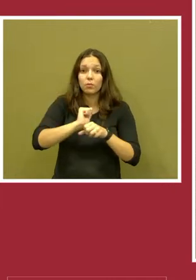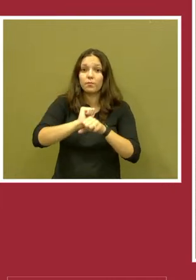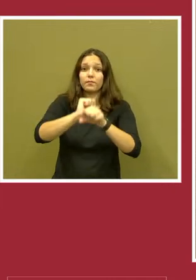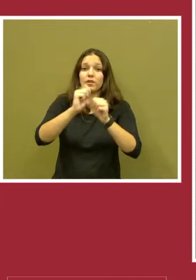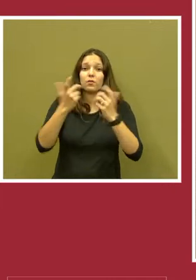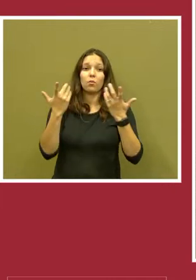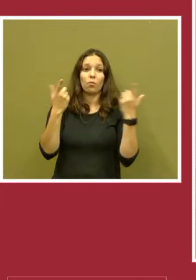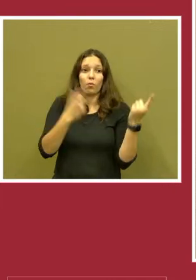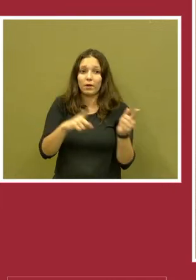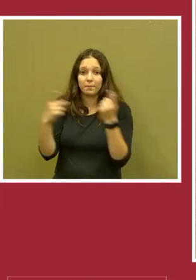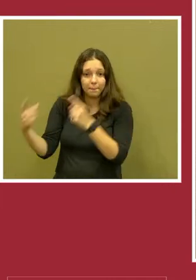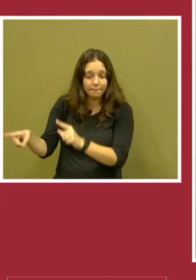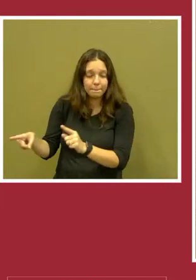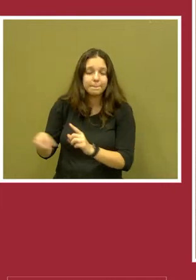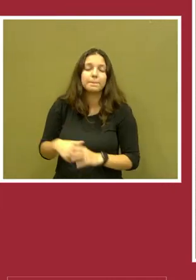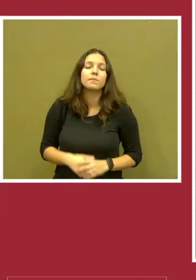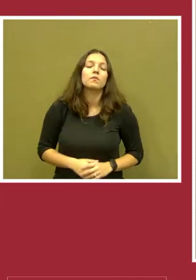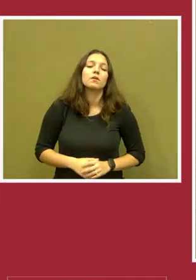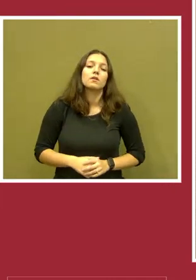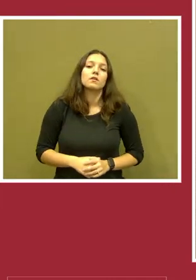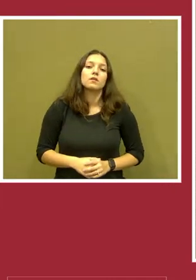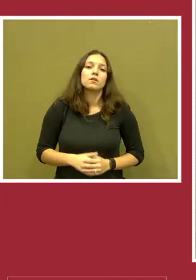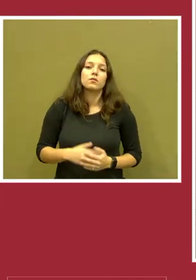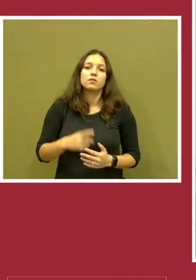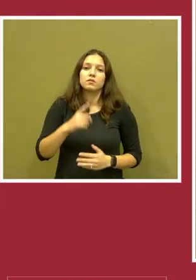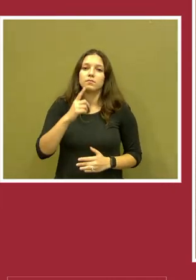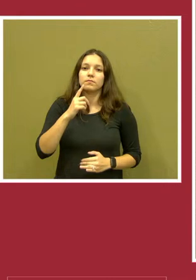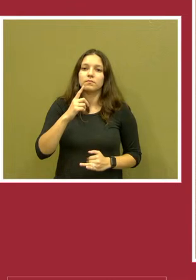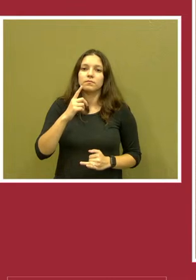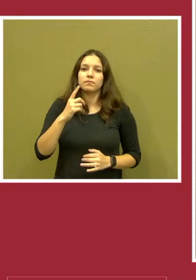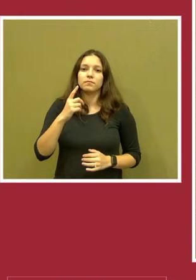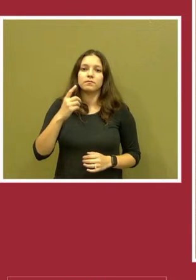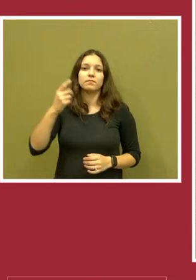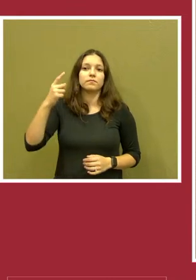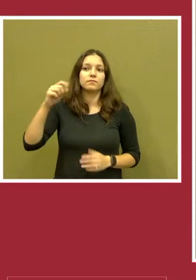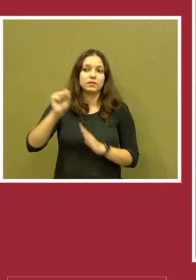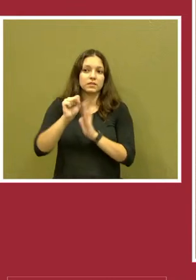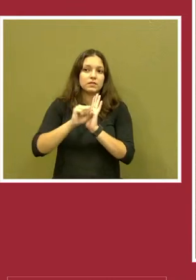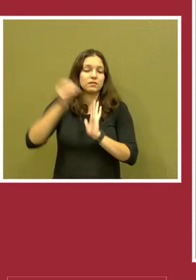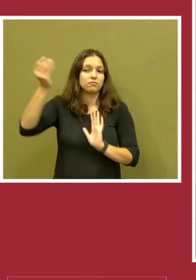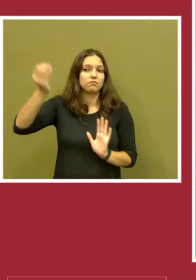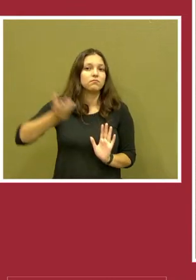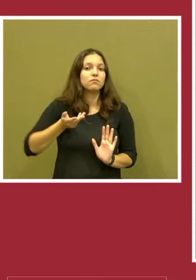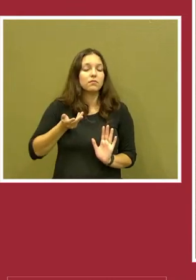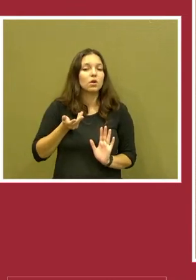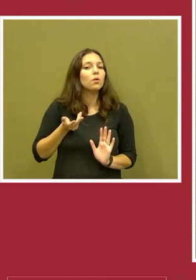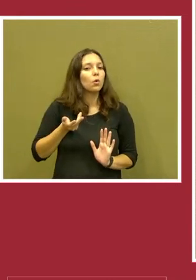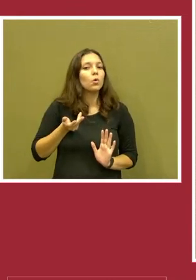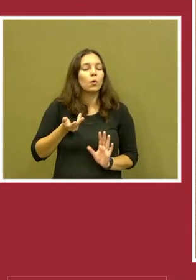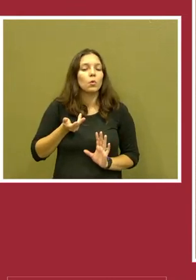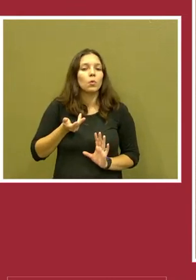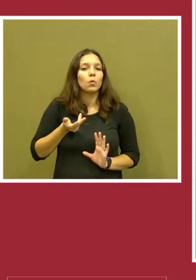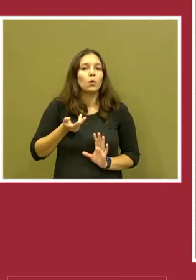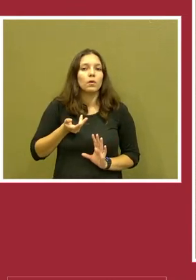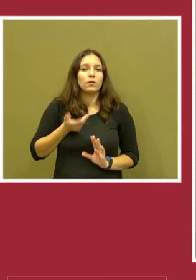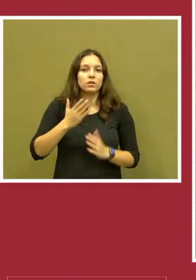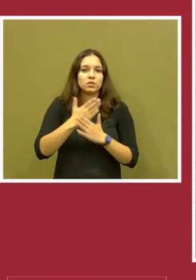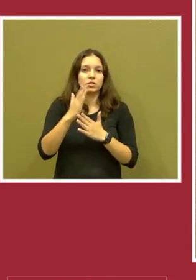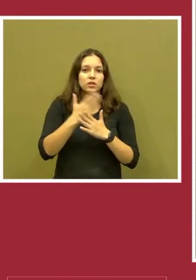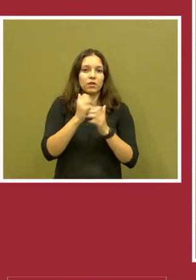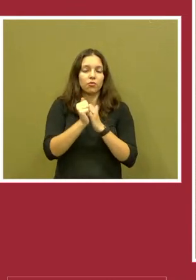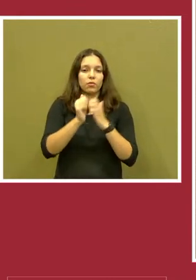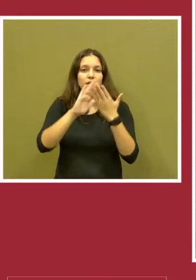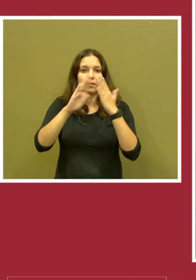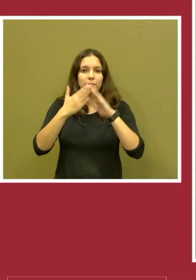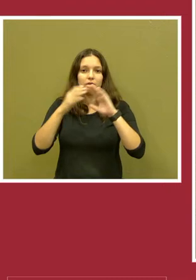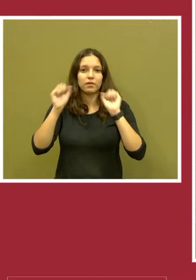out of this. And so got some reassurance from the state level that that sharing with the